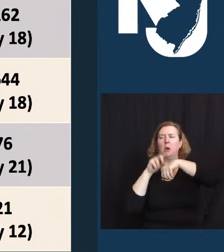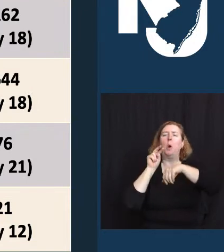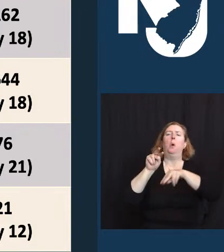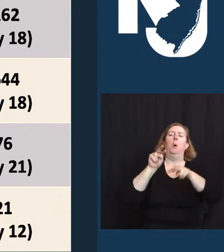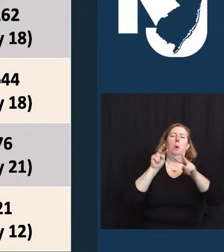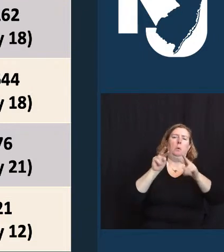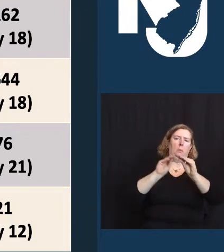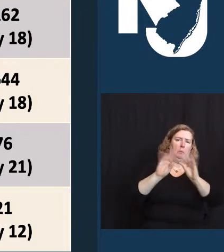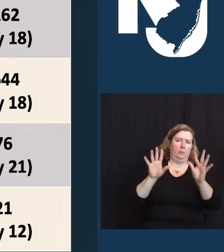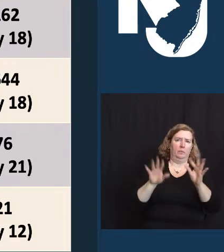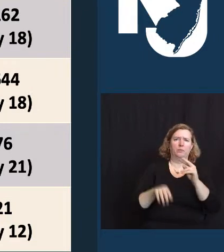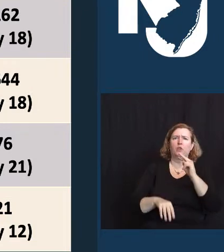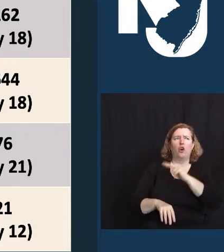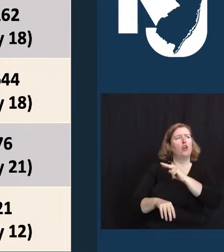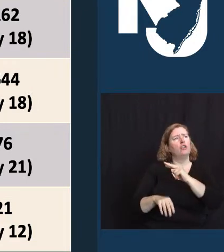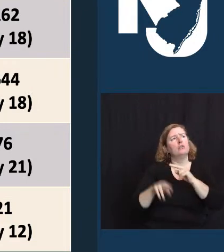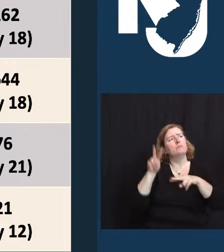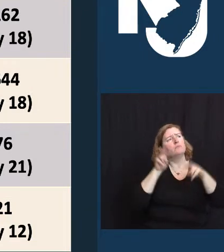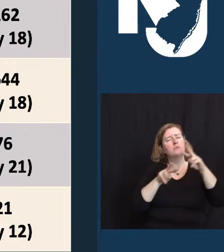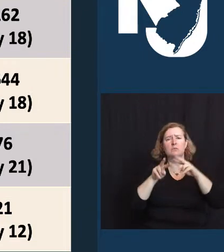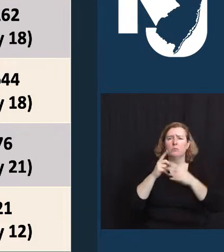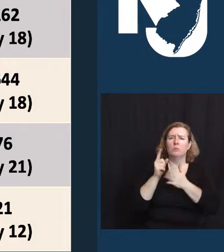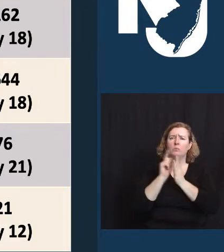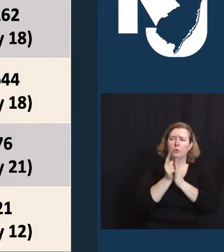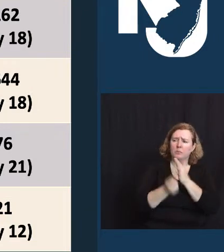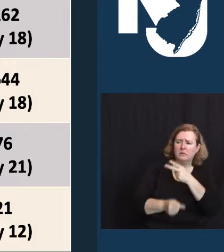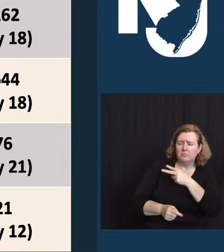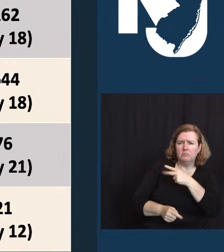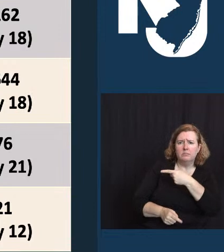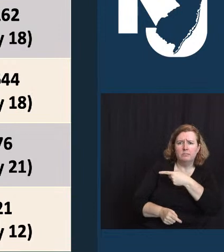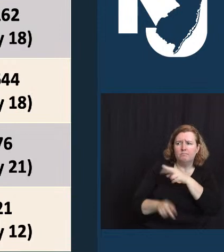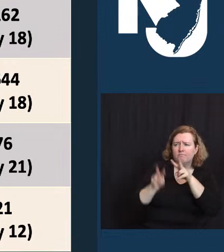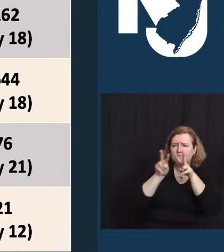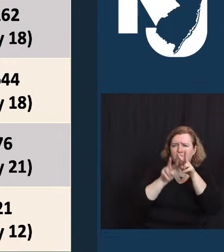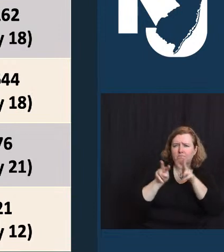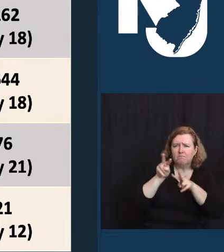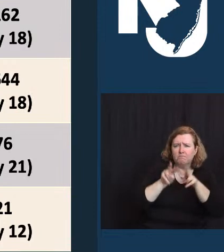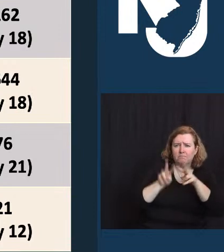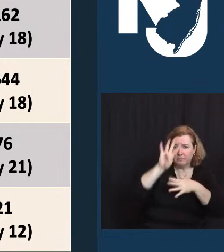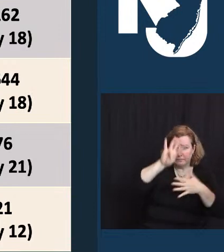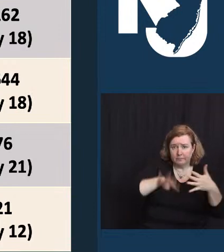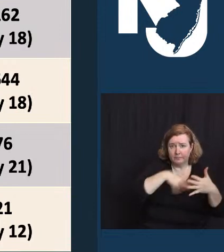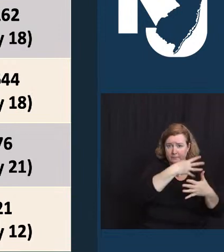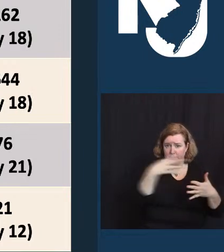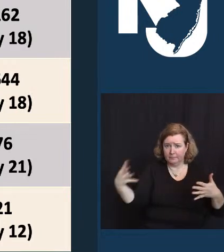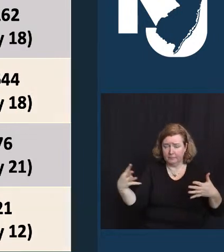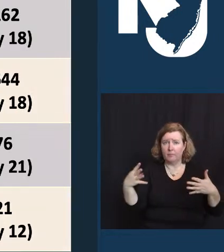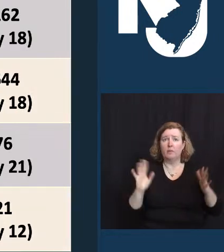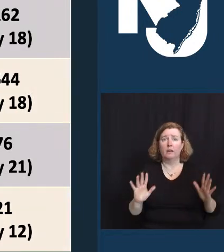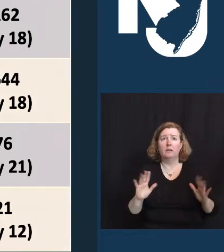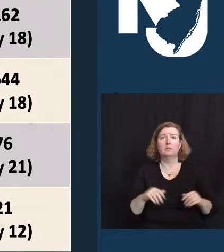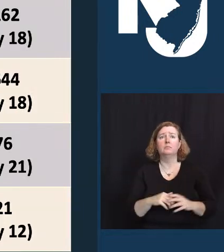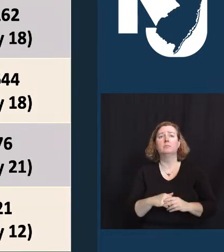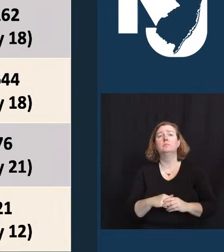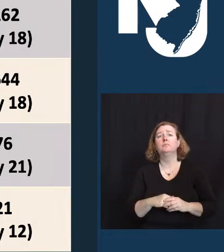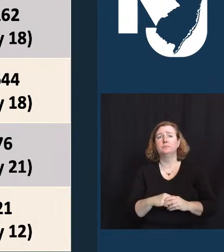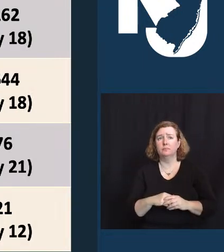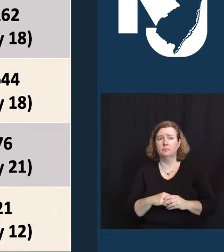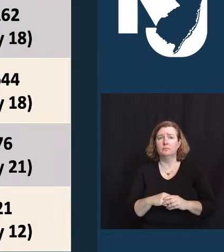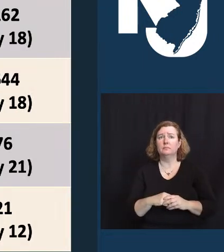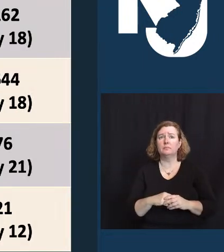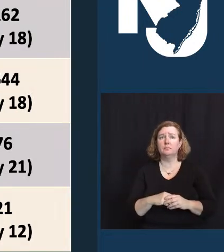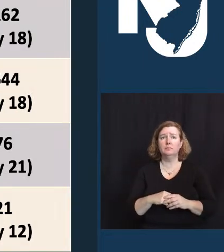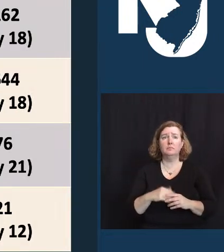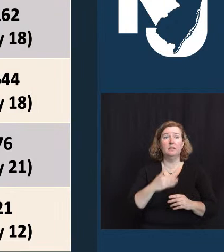minute there and take a gander. Not a whole lot of difference in terms of timing. In fact, no difference in timing between the best